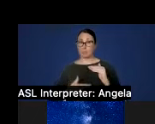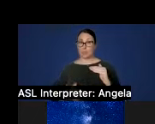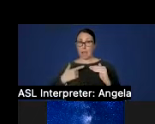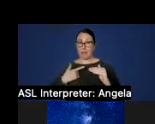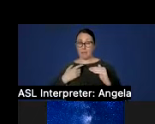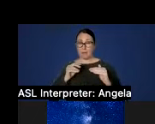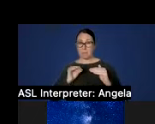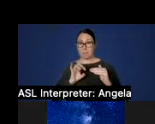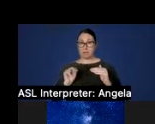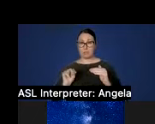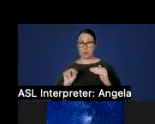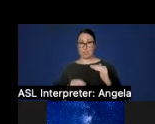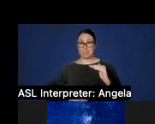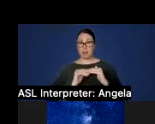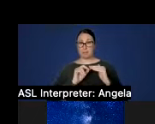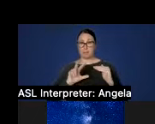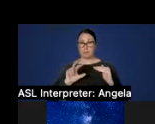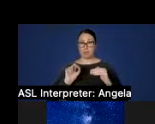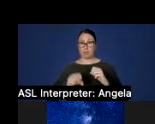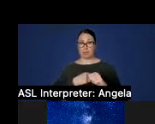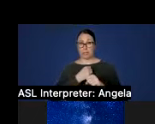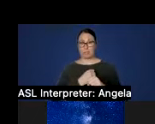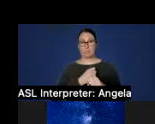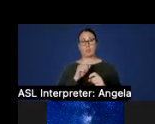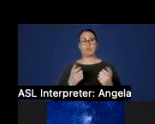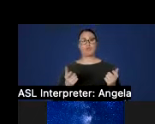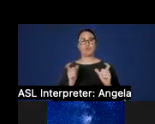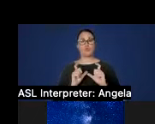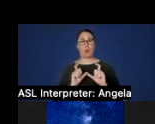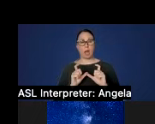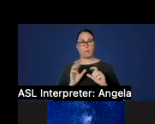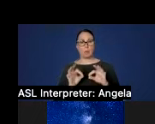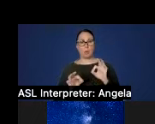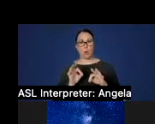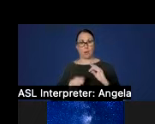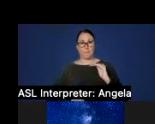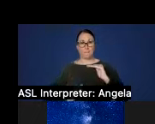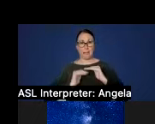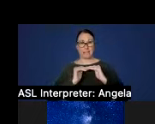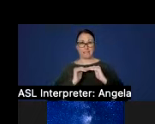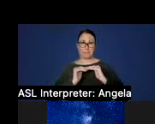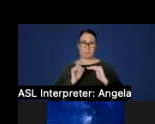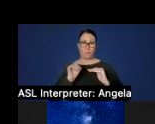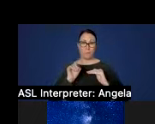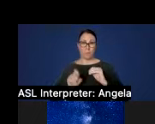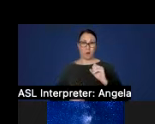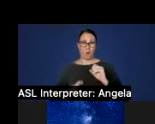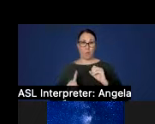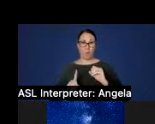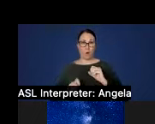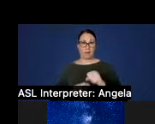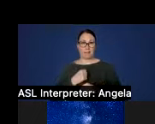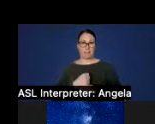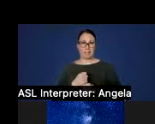30 years, and for tribal courts, a maximum of up to 1 year with a $5,000 fine